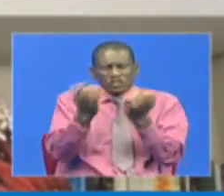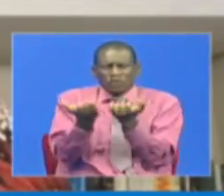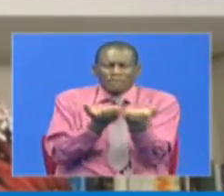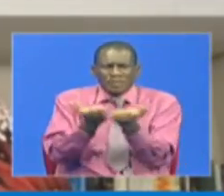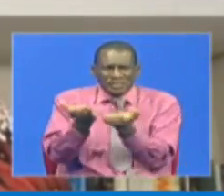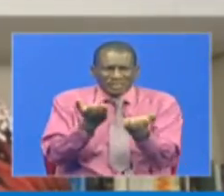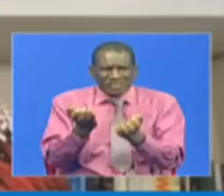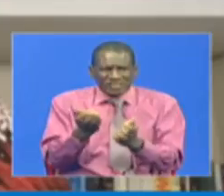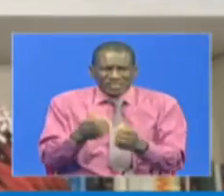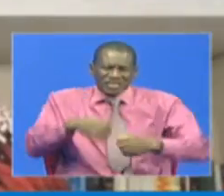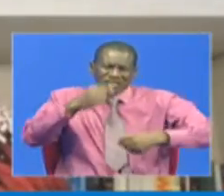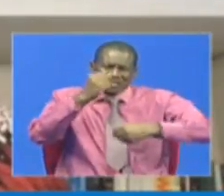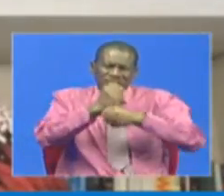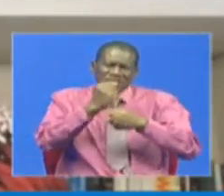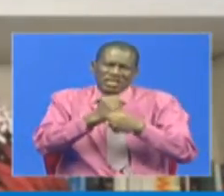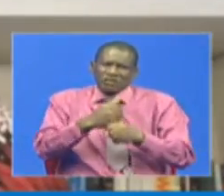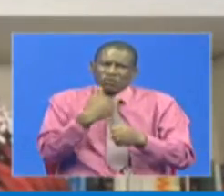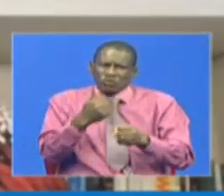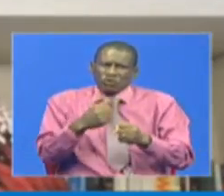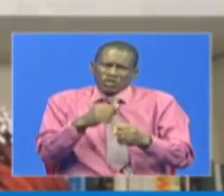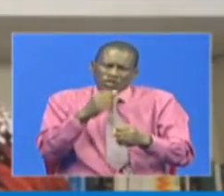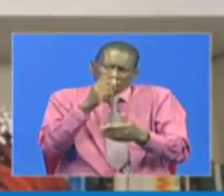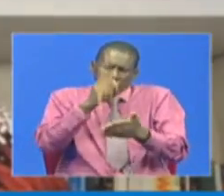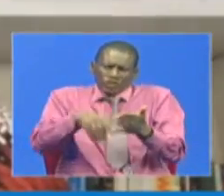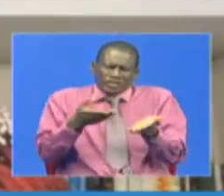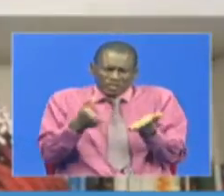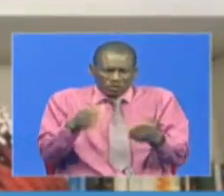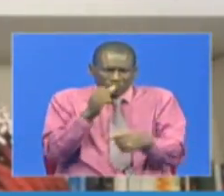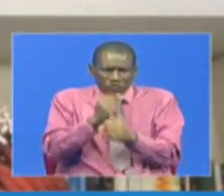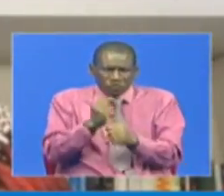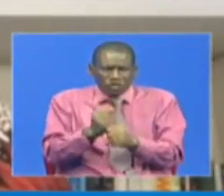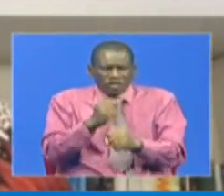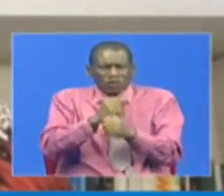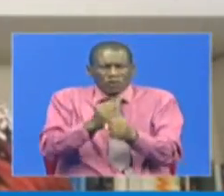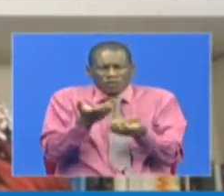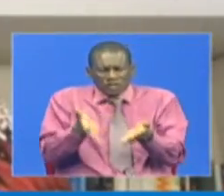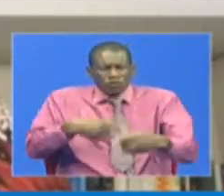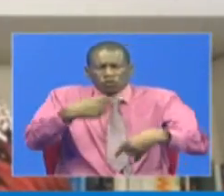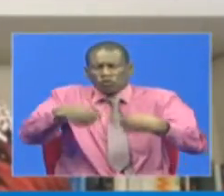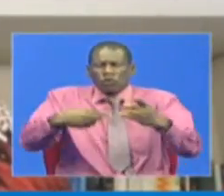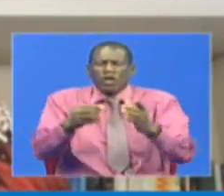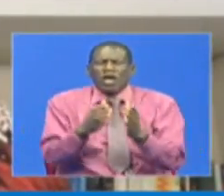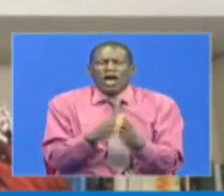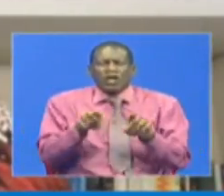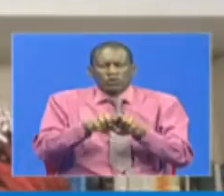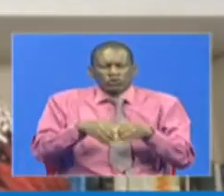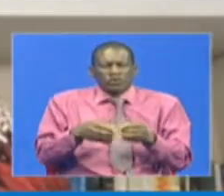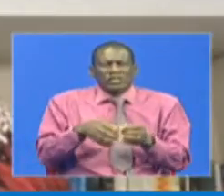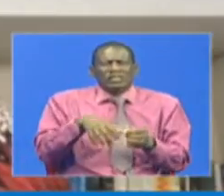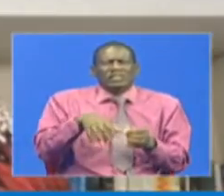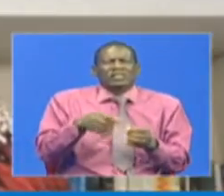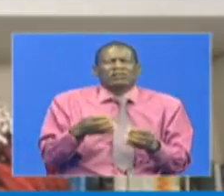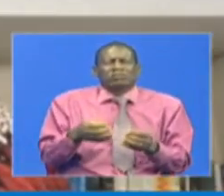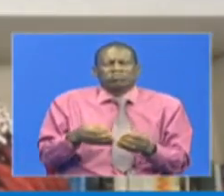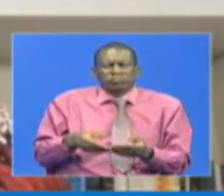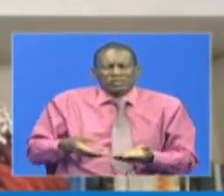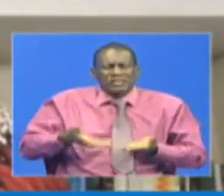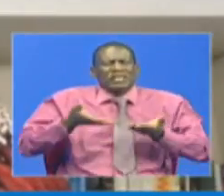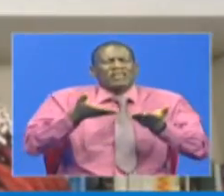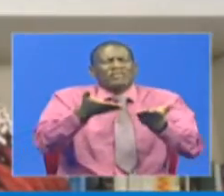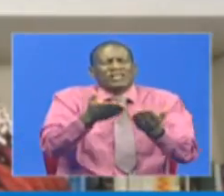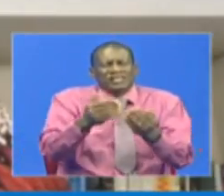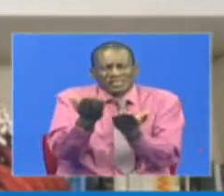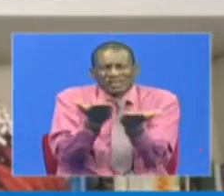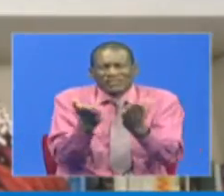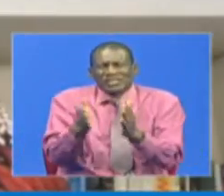the stuff that is now happening and all the work around, you know, delivery services and digitally enabled